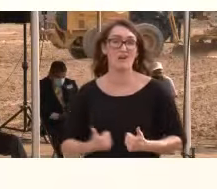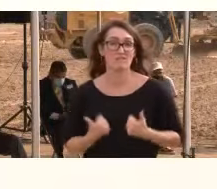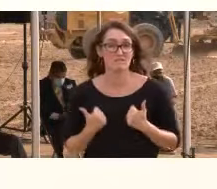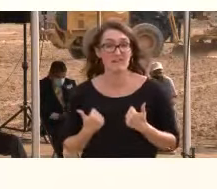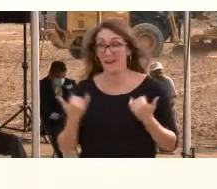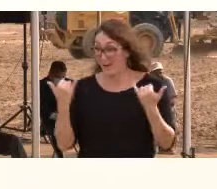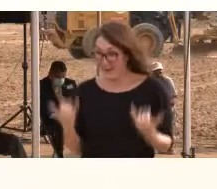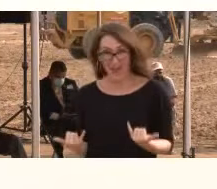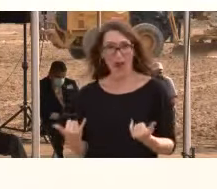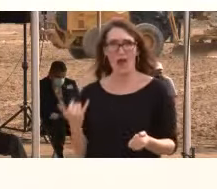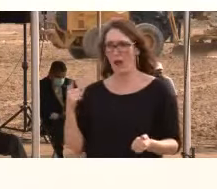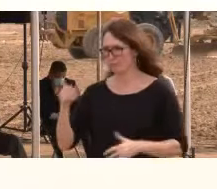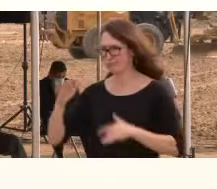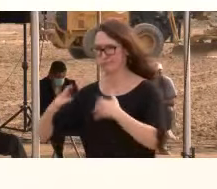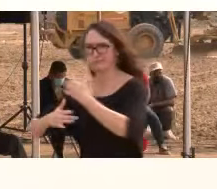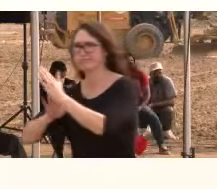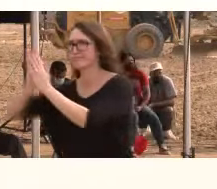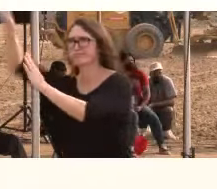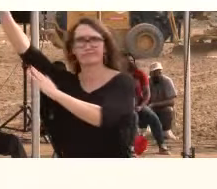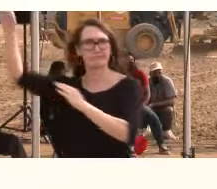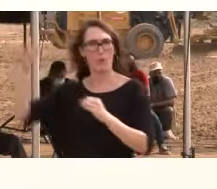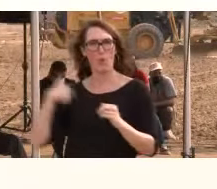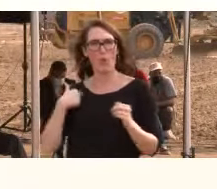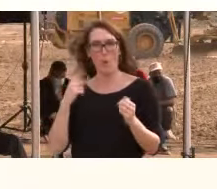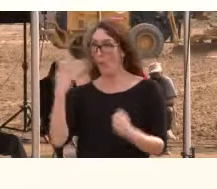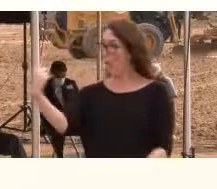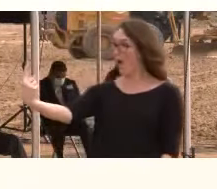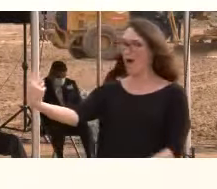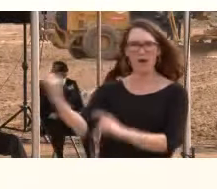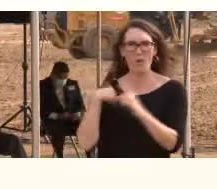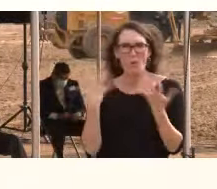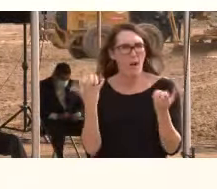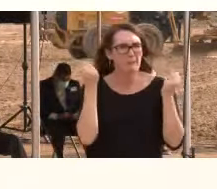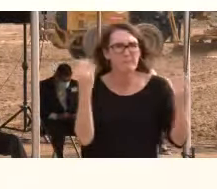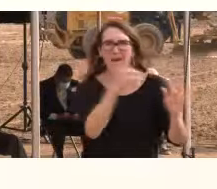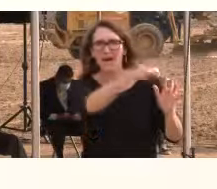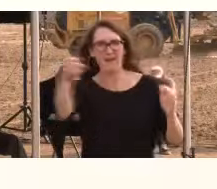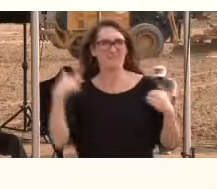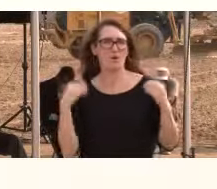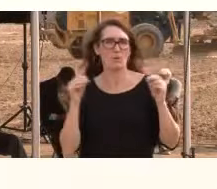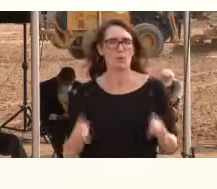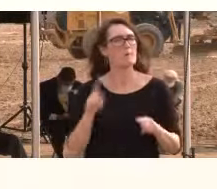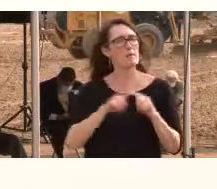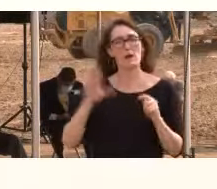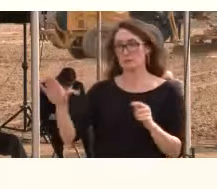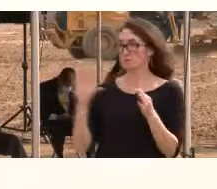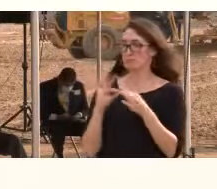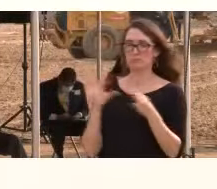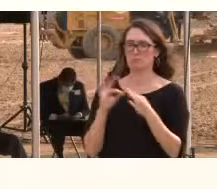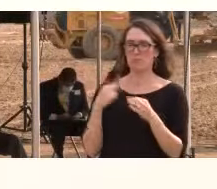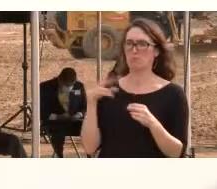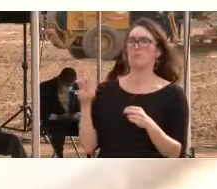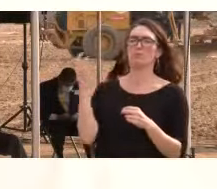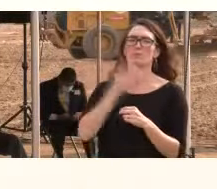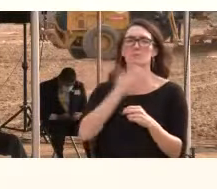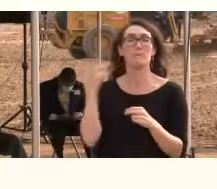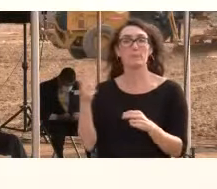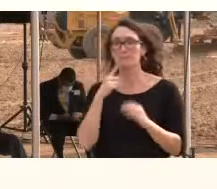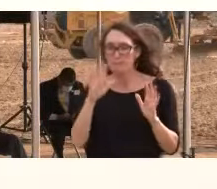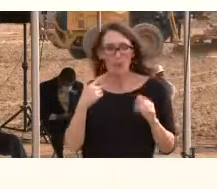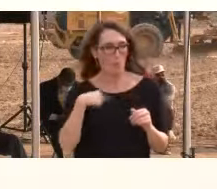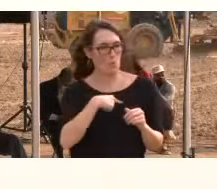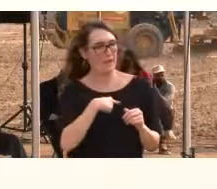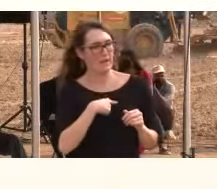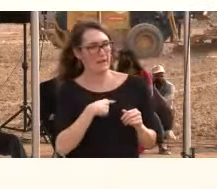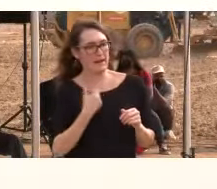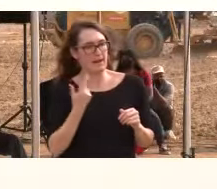now he's come out of that. We're going to provide that opportunity for more and more people. But what he said was really important. He said, we need to